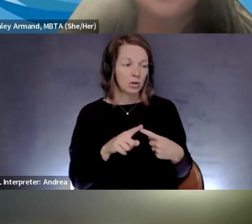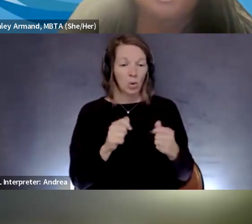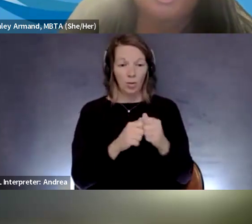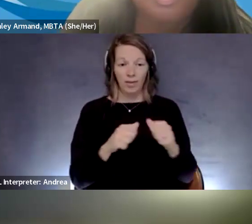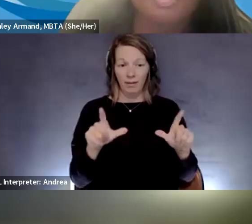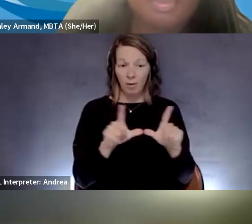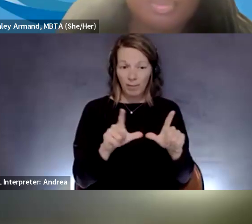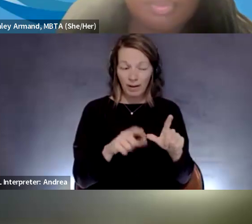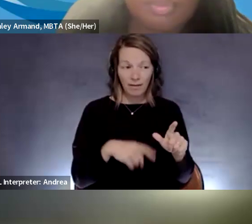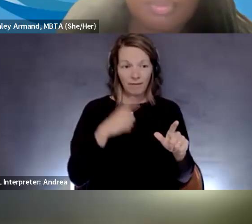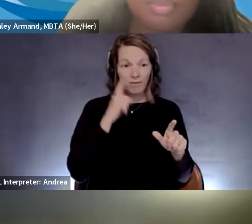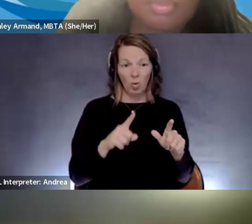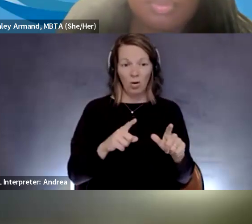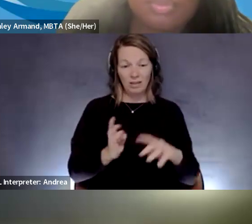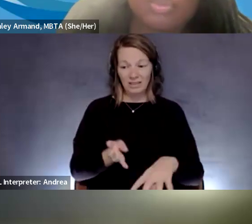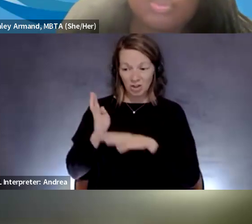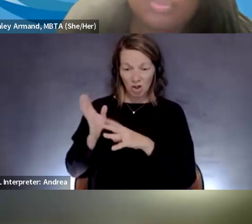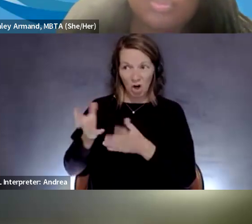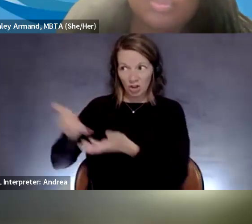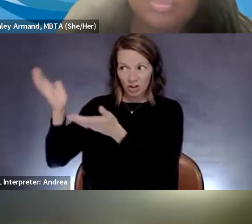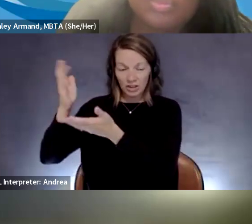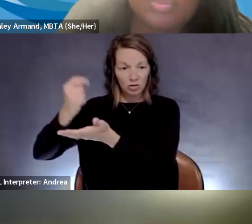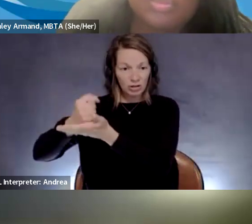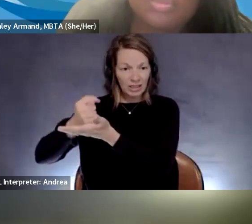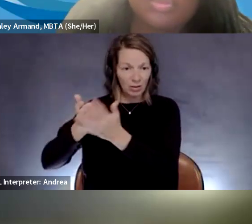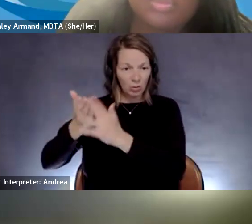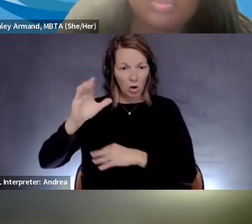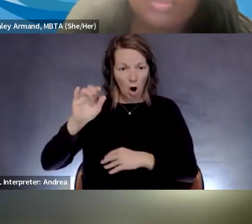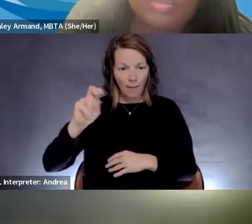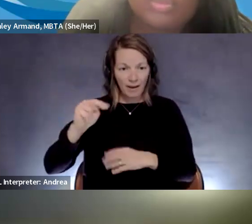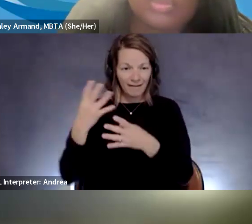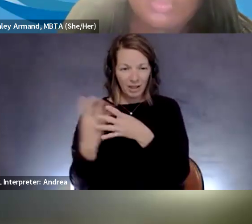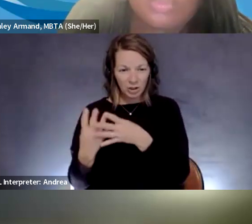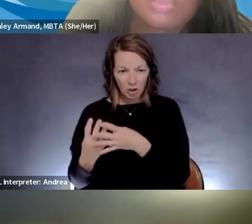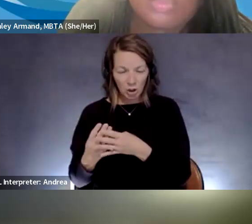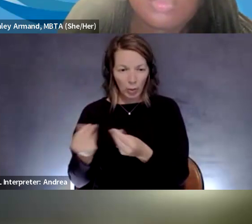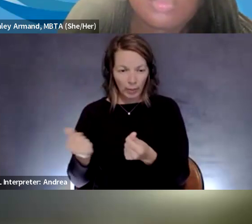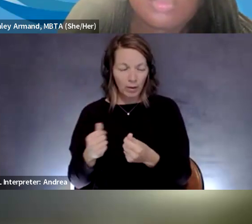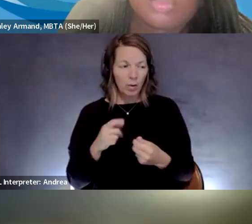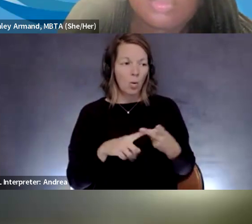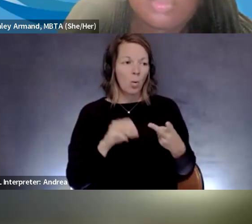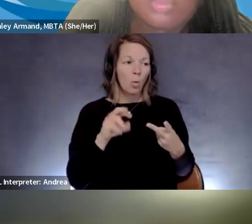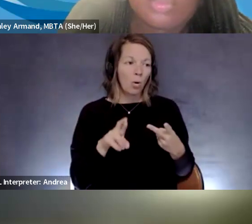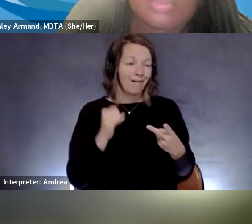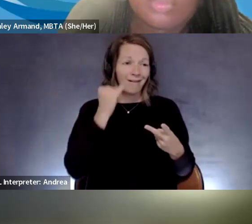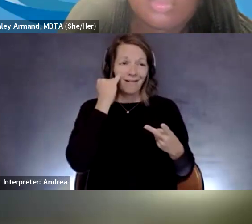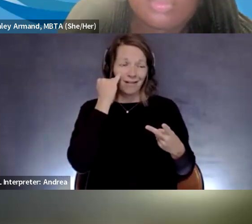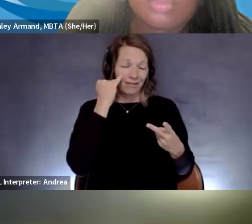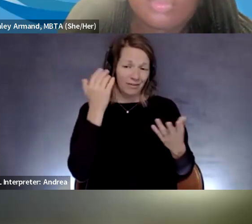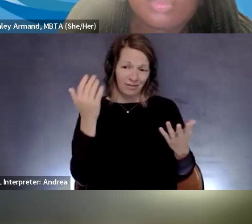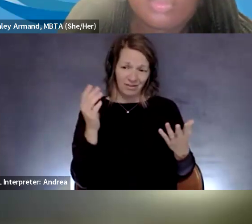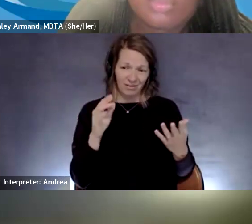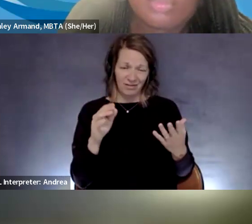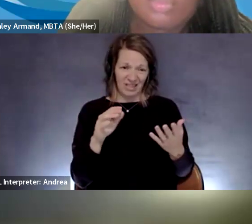permit for discharging and treating, through carbon filters or that type of thing. Or if it's it's a very